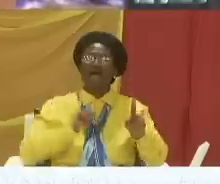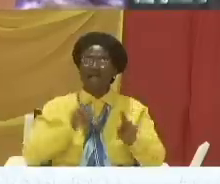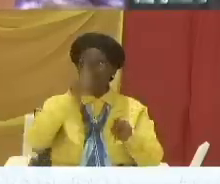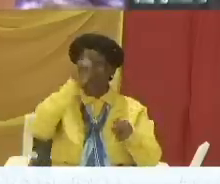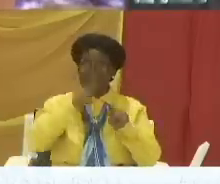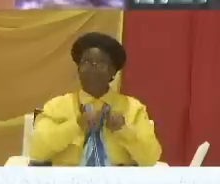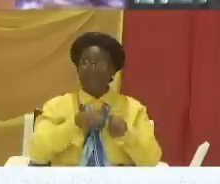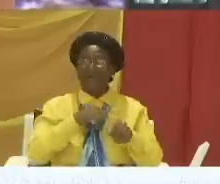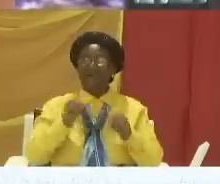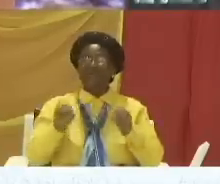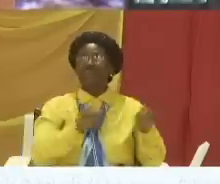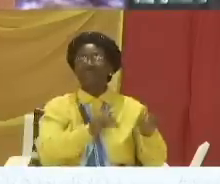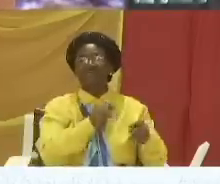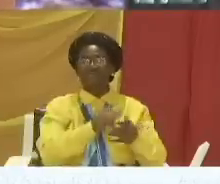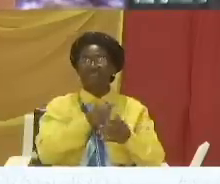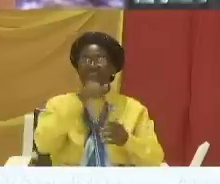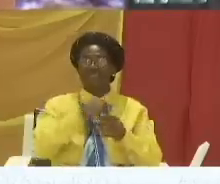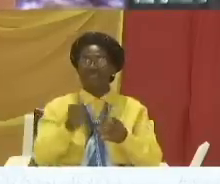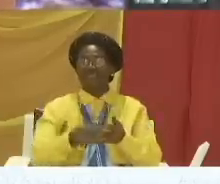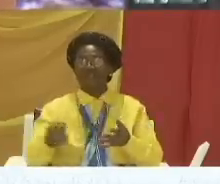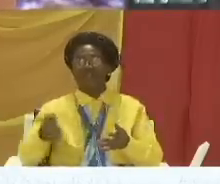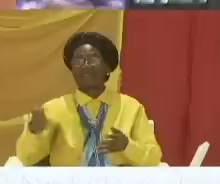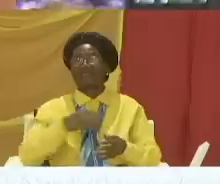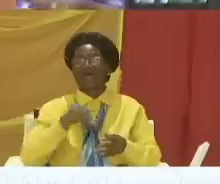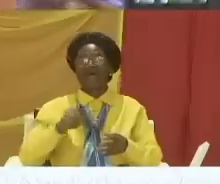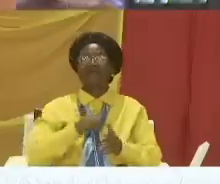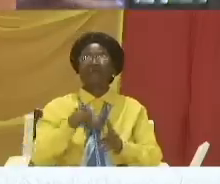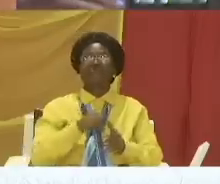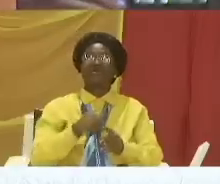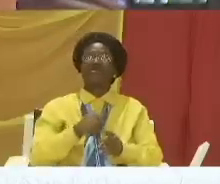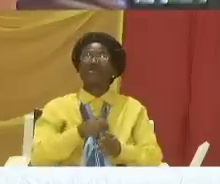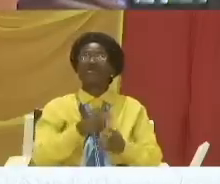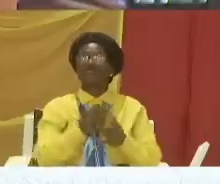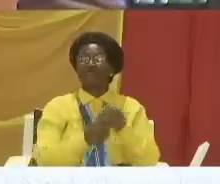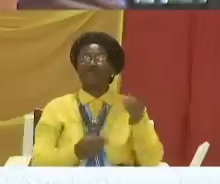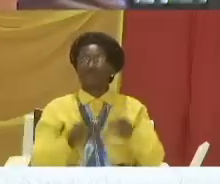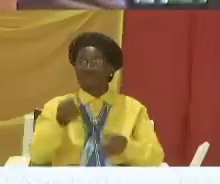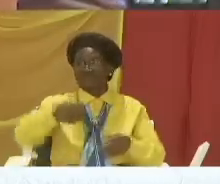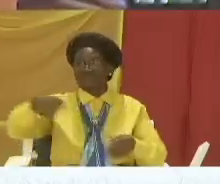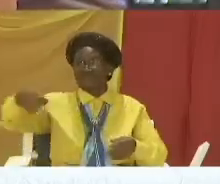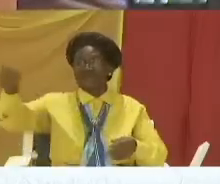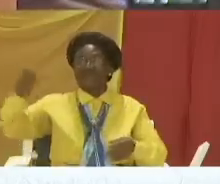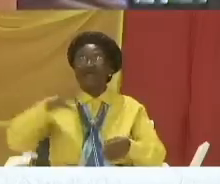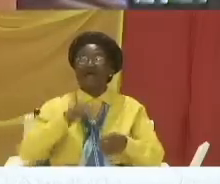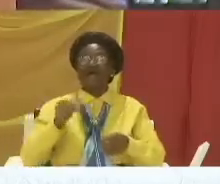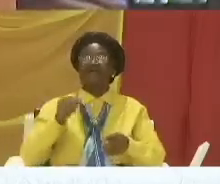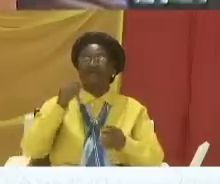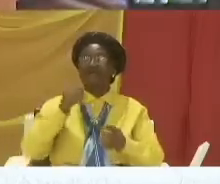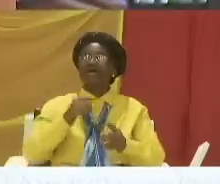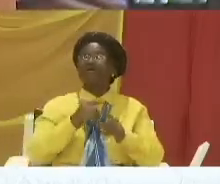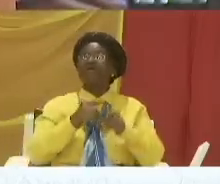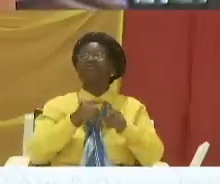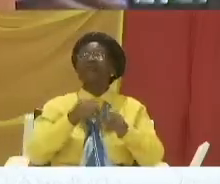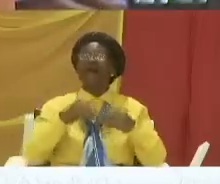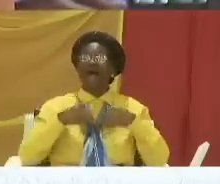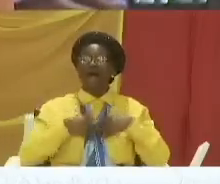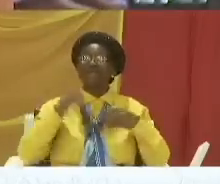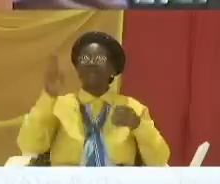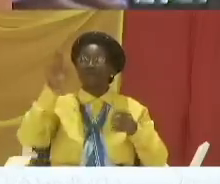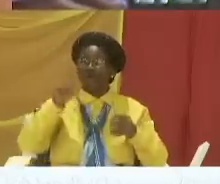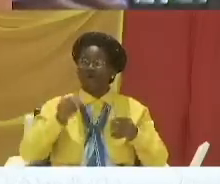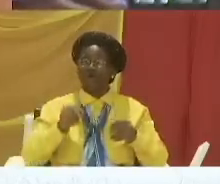both sign. The contract has no value until we have appended our